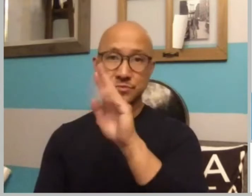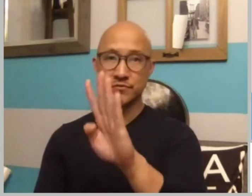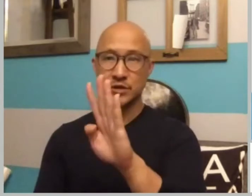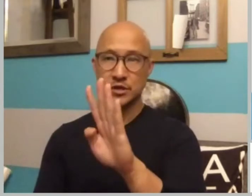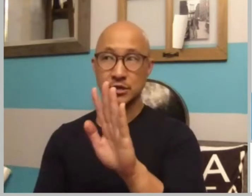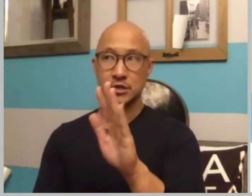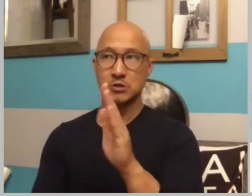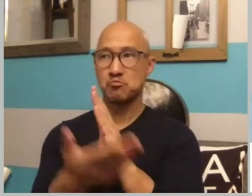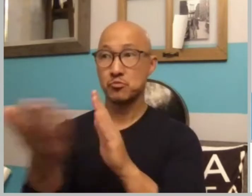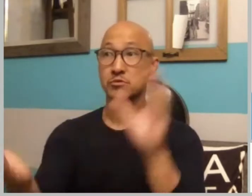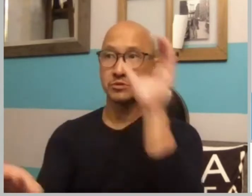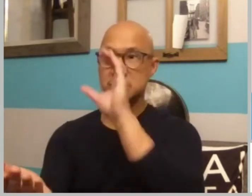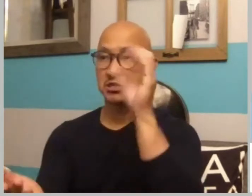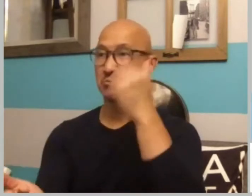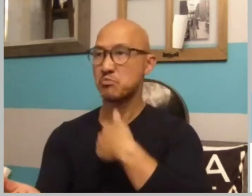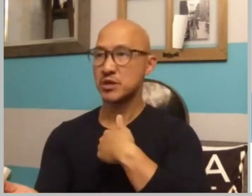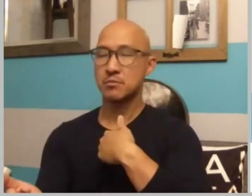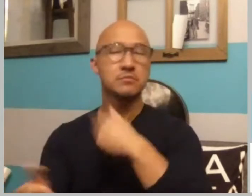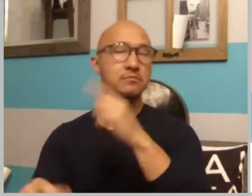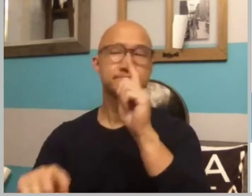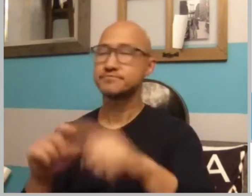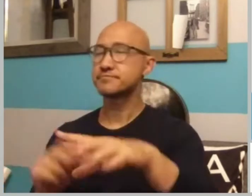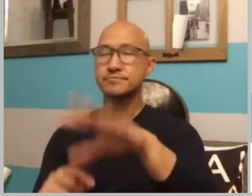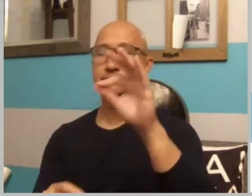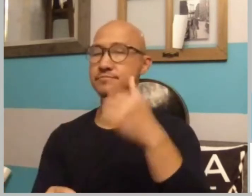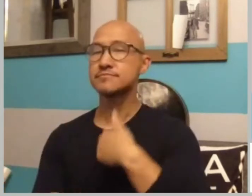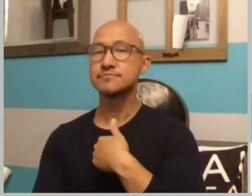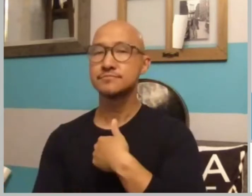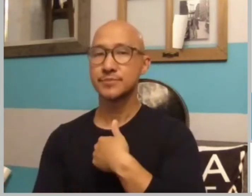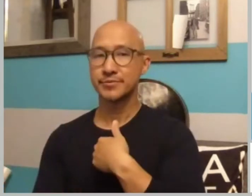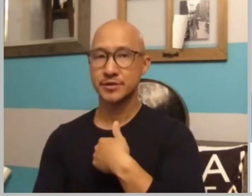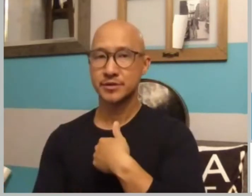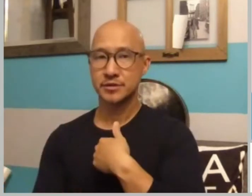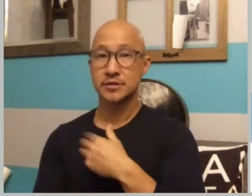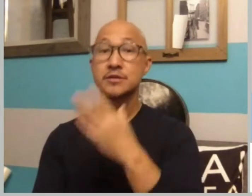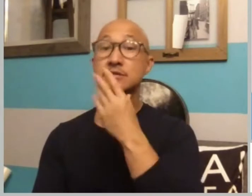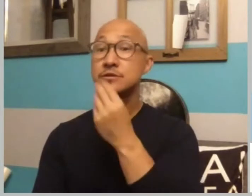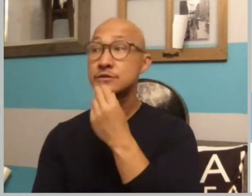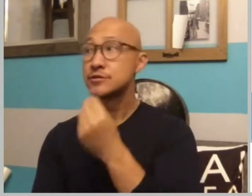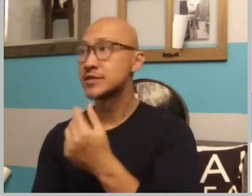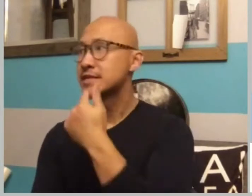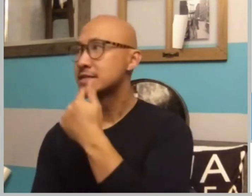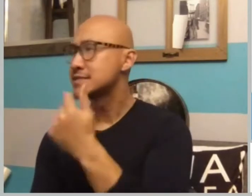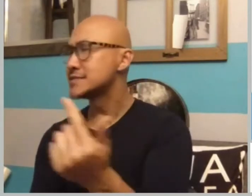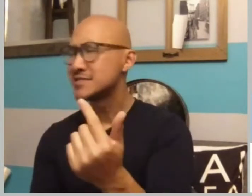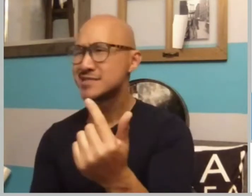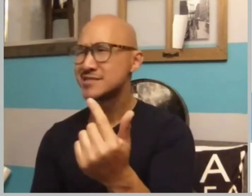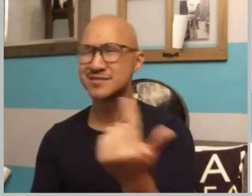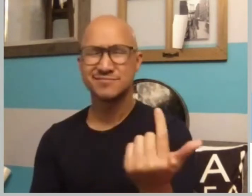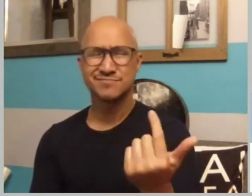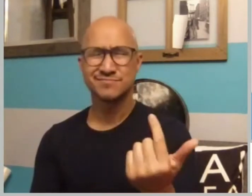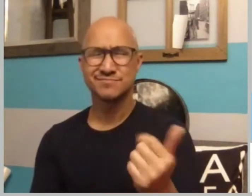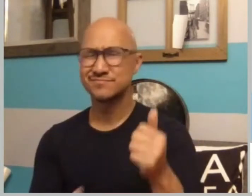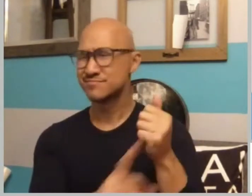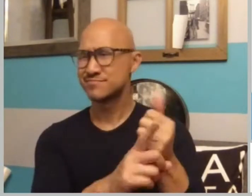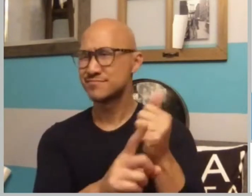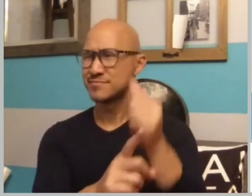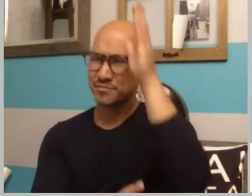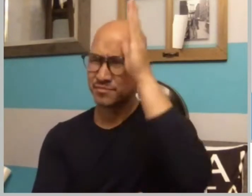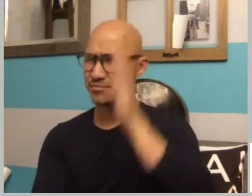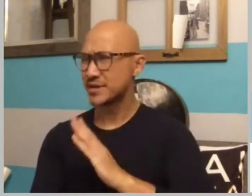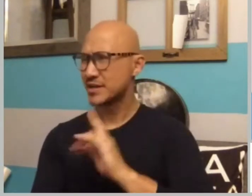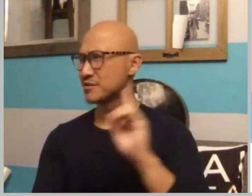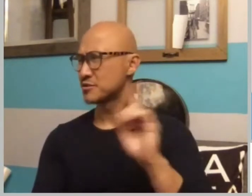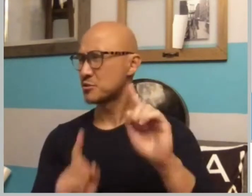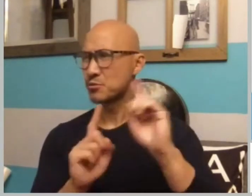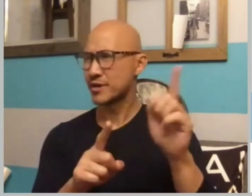me. Where I am, you cannot come." The Jews said to one another, where does this man intend to go? That we will